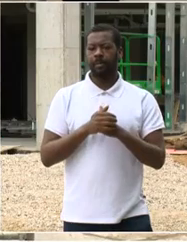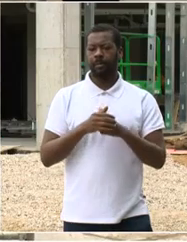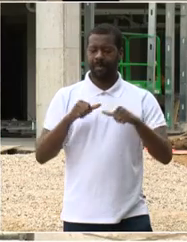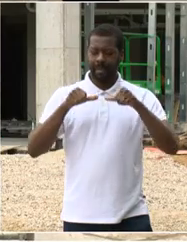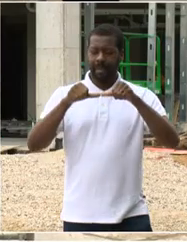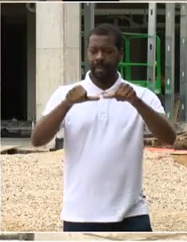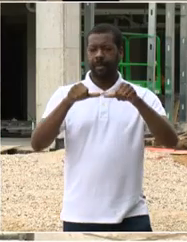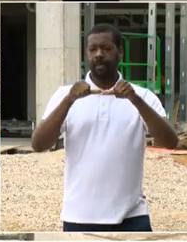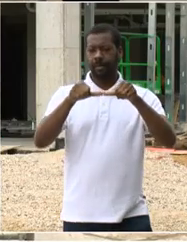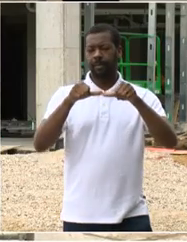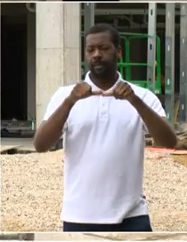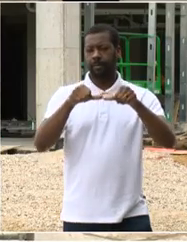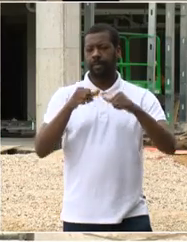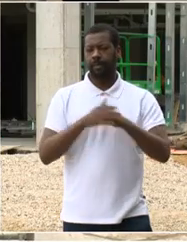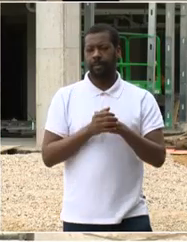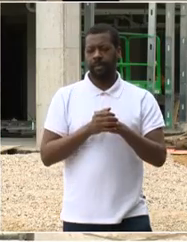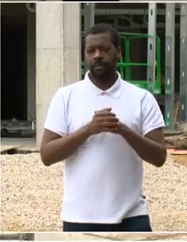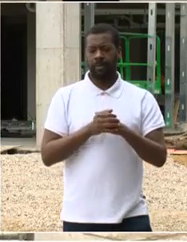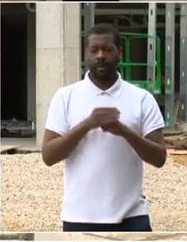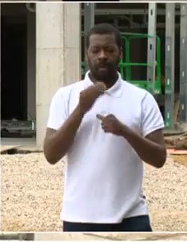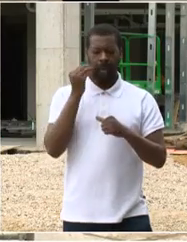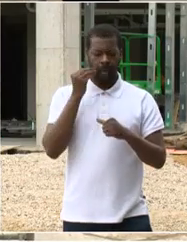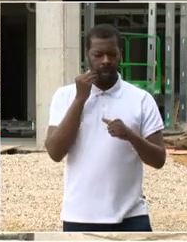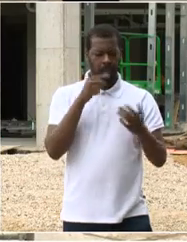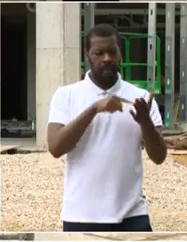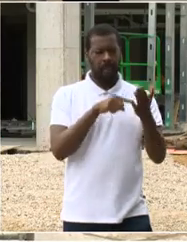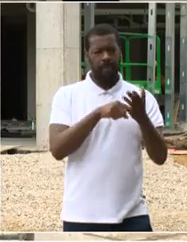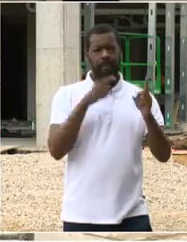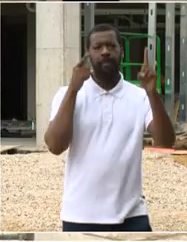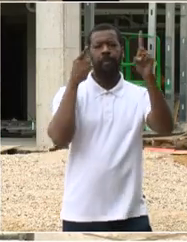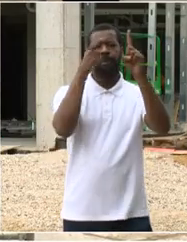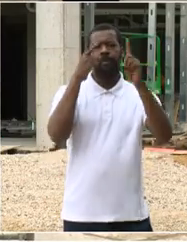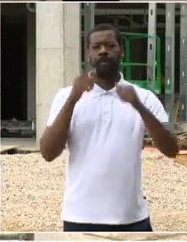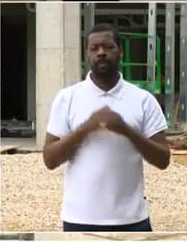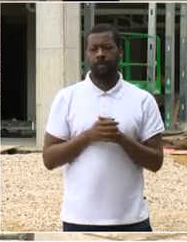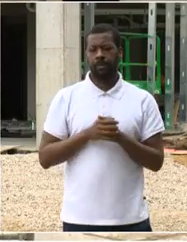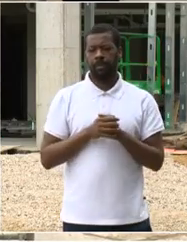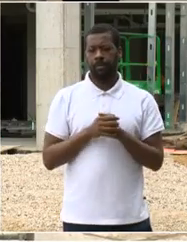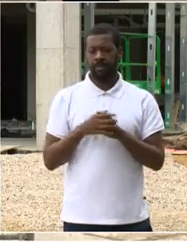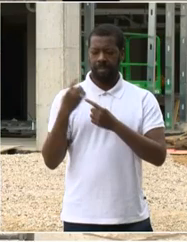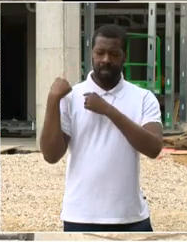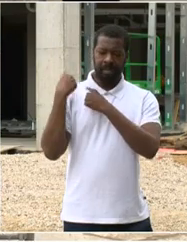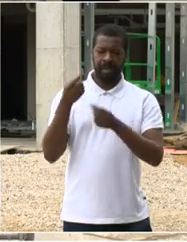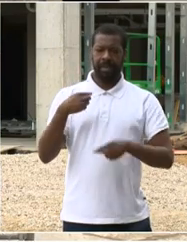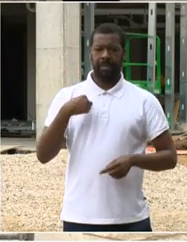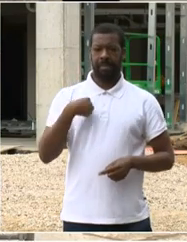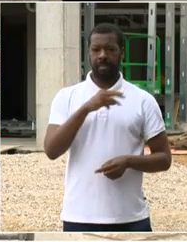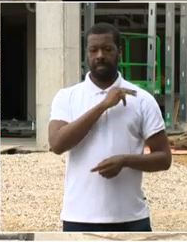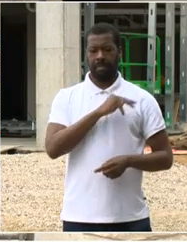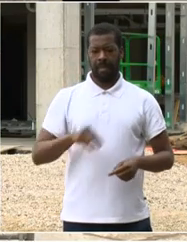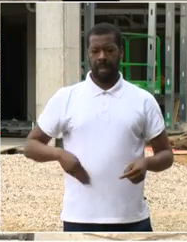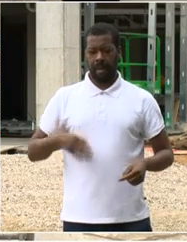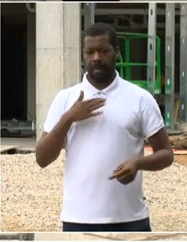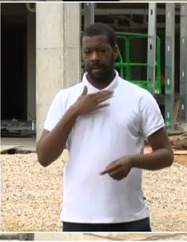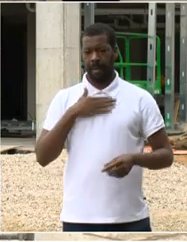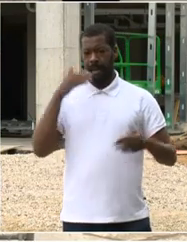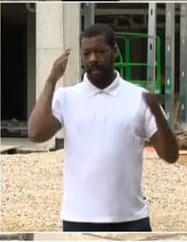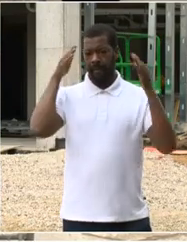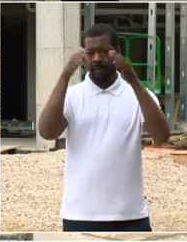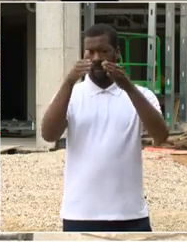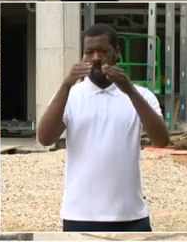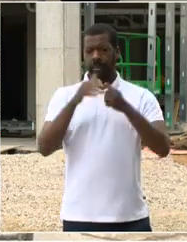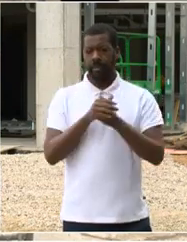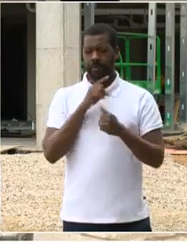get to our affordable housing goals. Since I became mayor, it has been my focus that we are